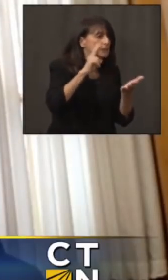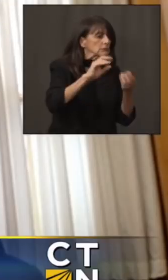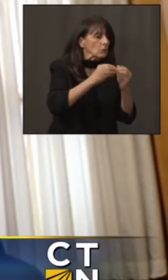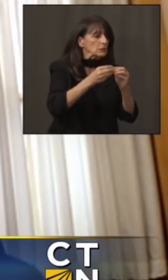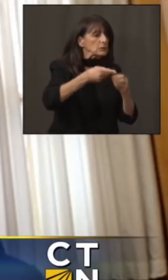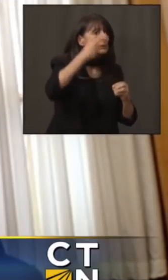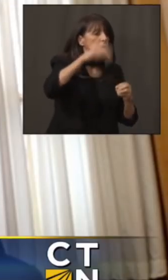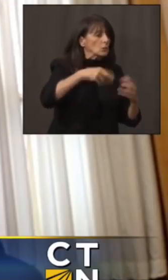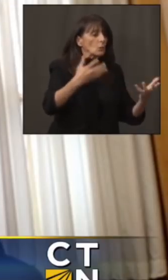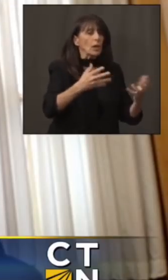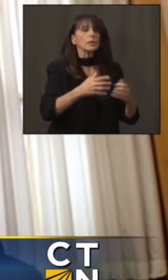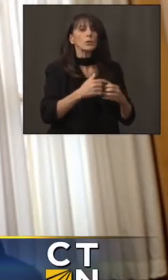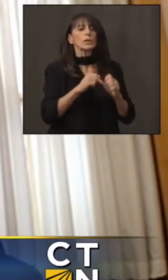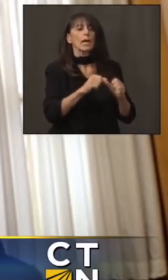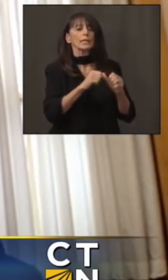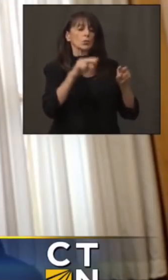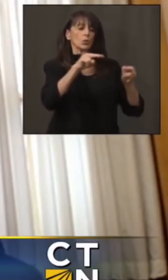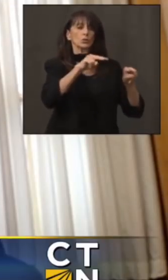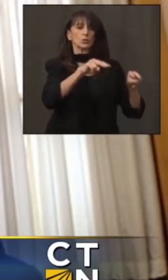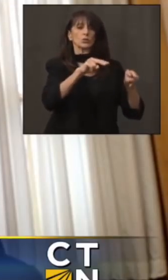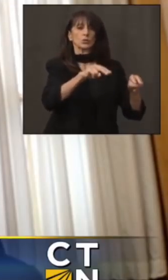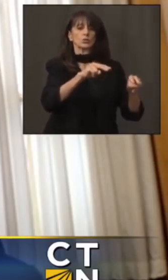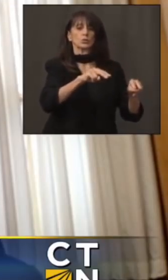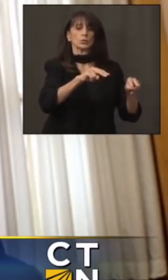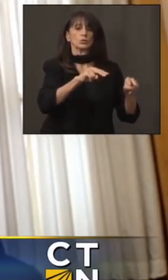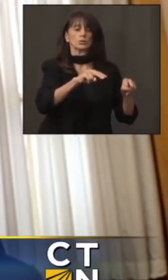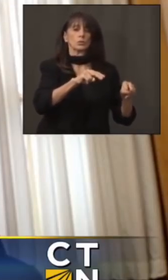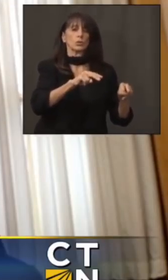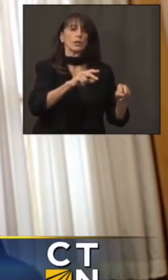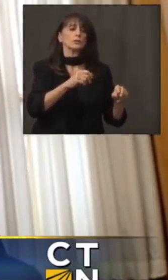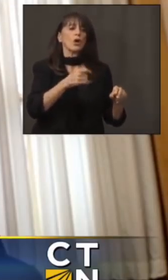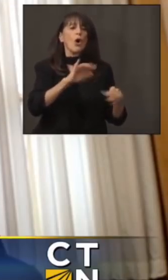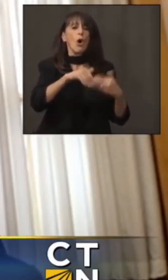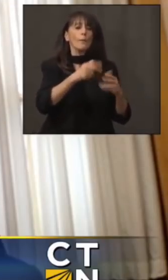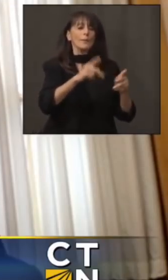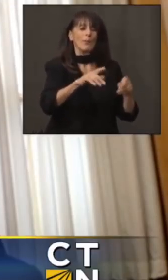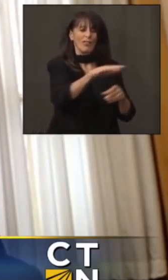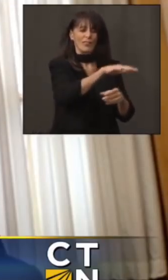So we have constant dialogue going with all of our local health partners.